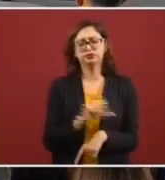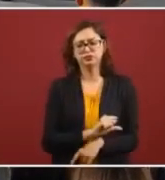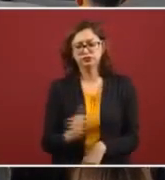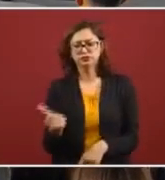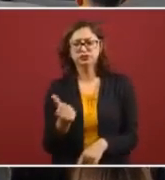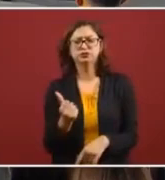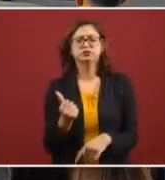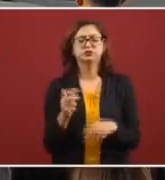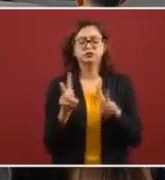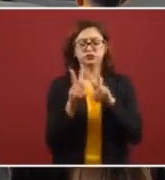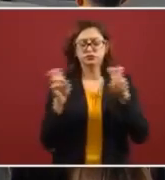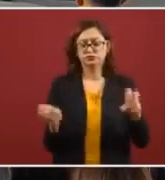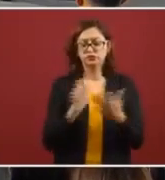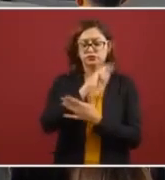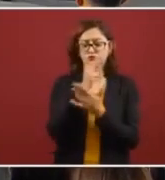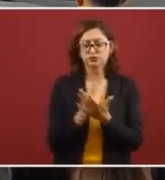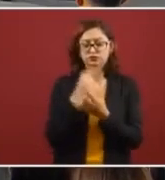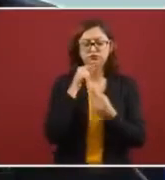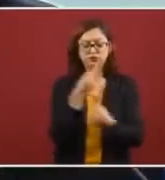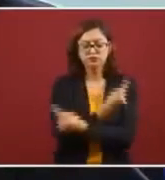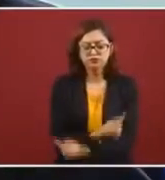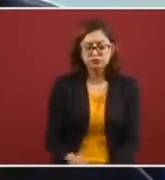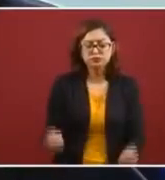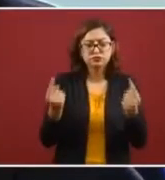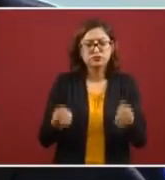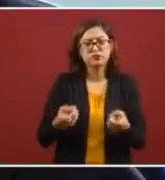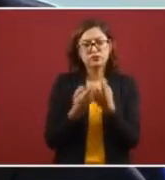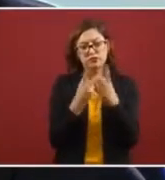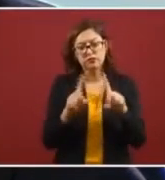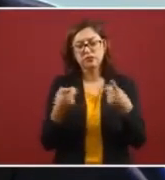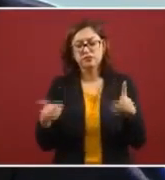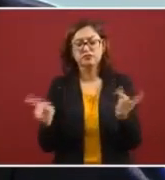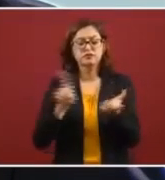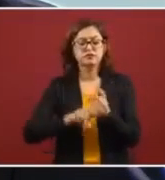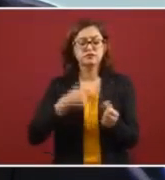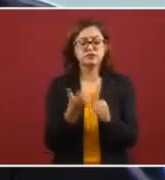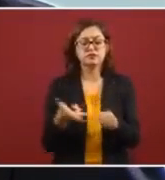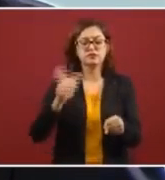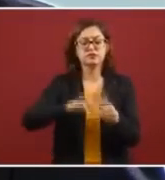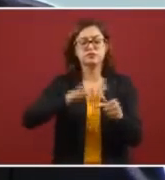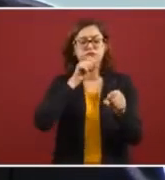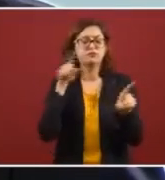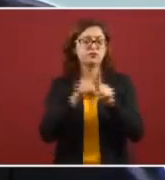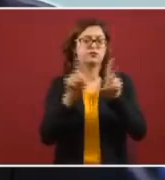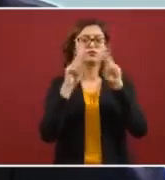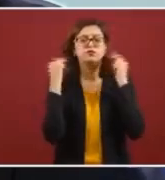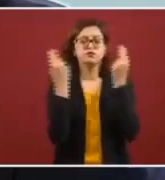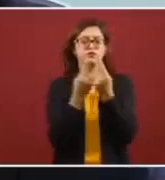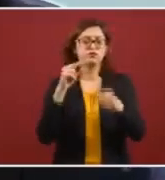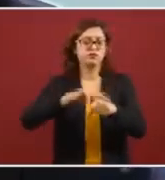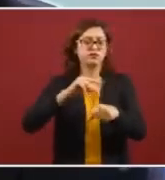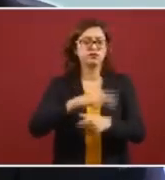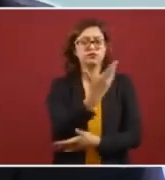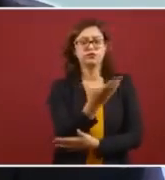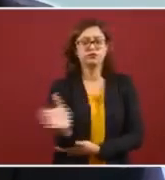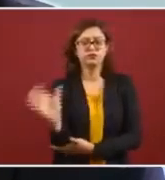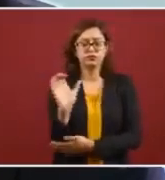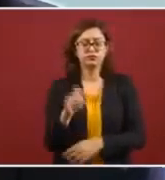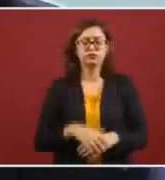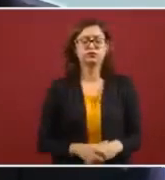of the important jobs that they're taking in these areas is